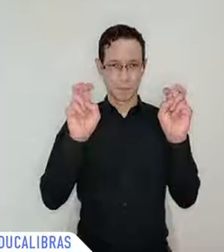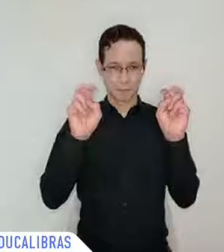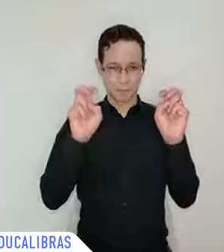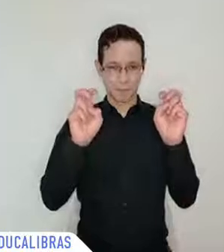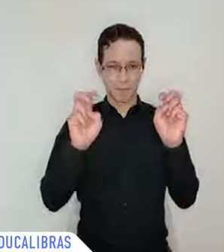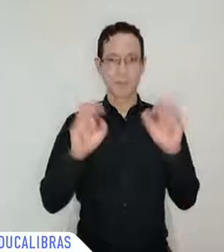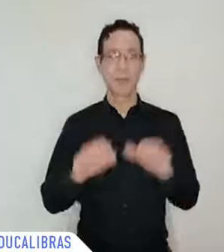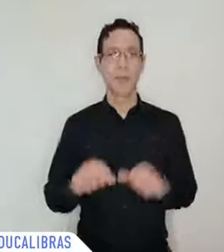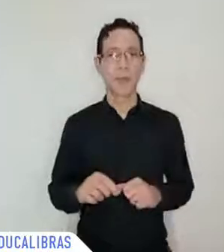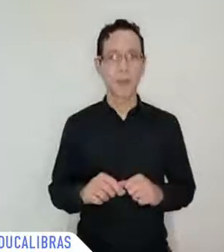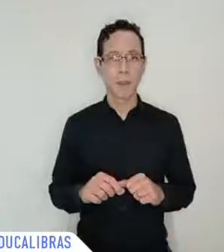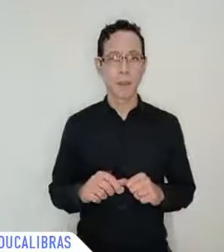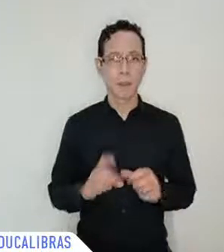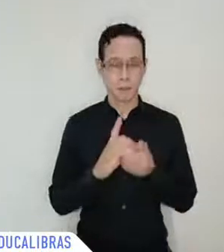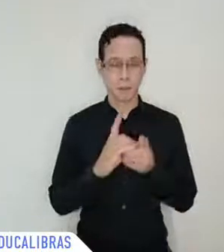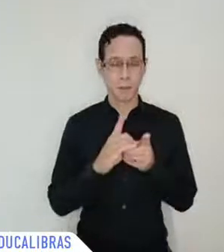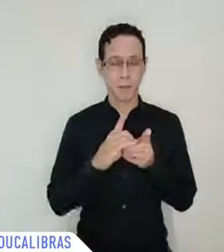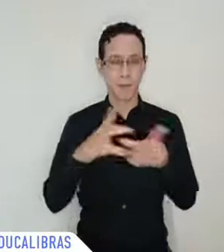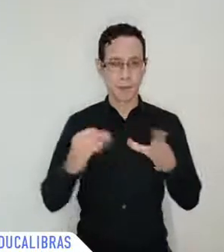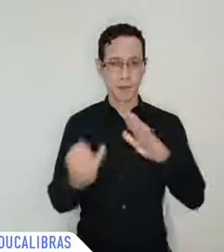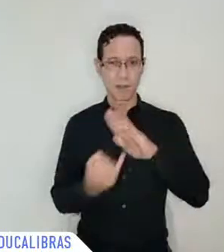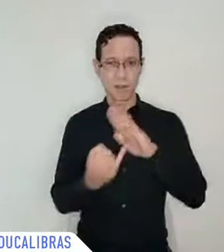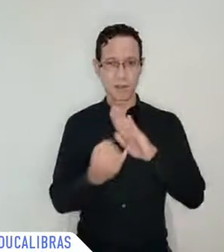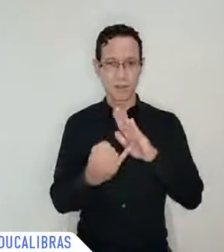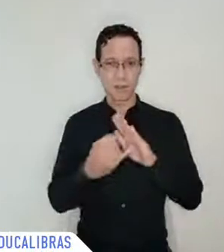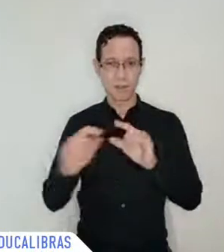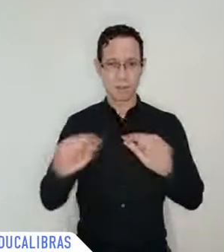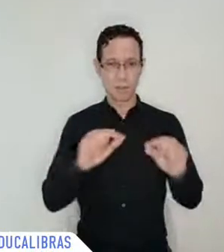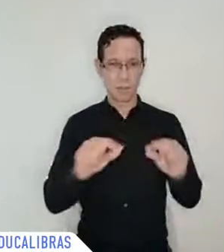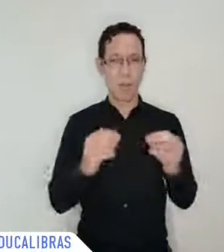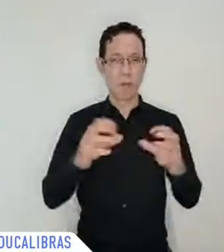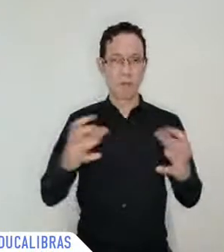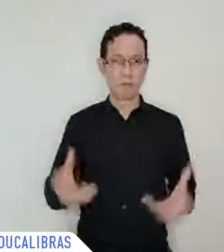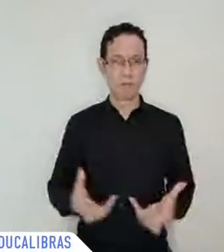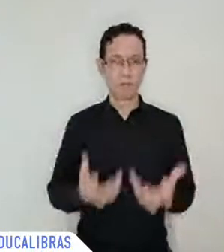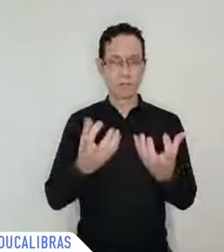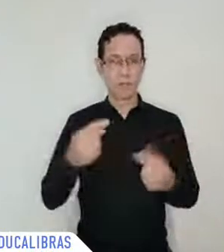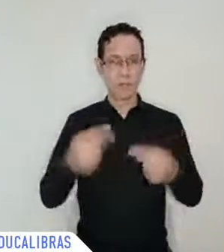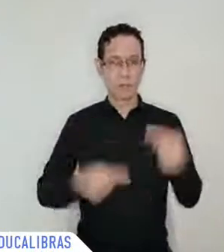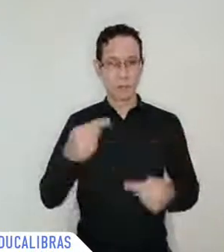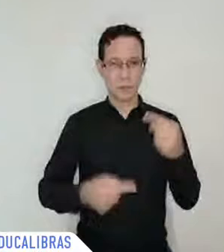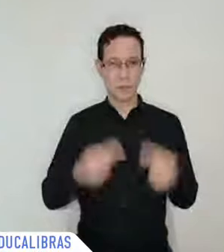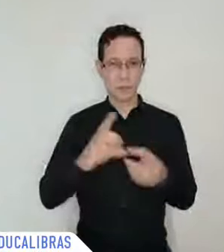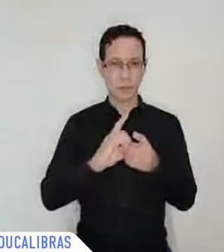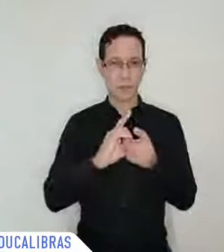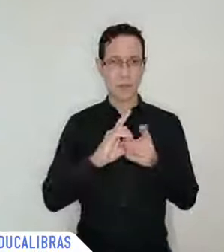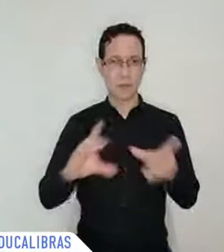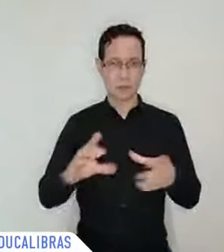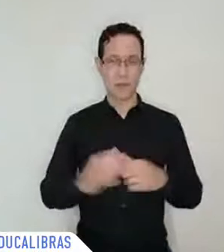this. The title of this panel is Democracy and Institutions: